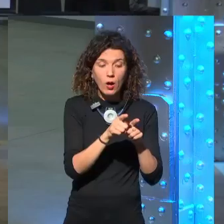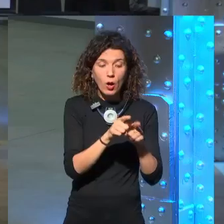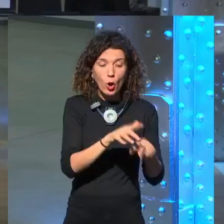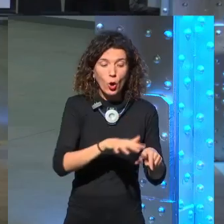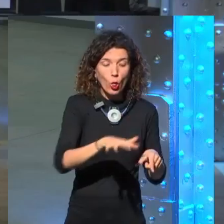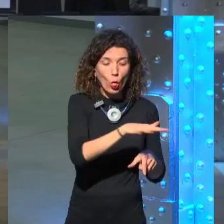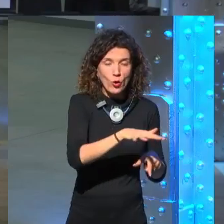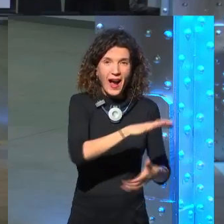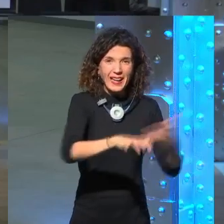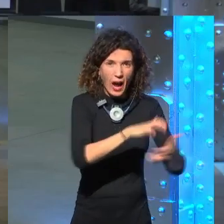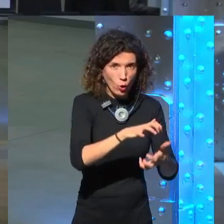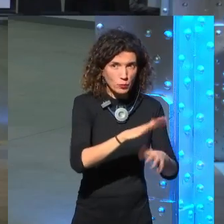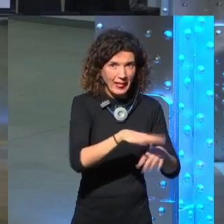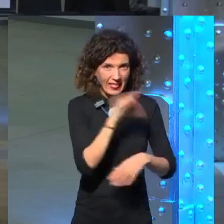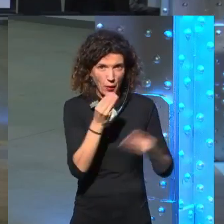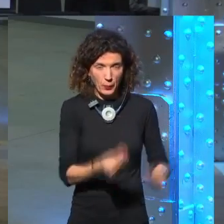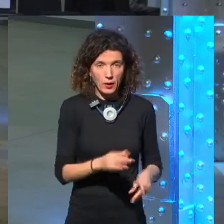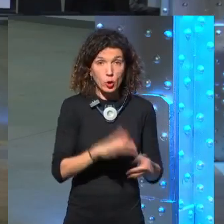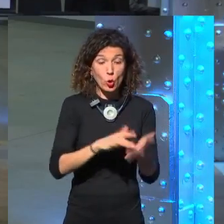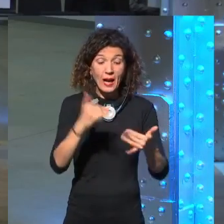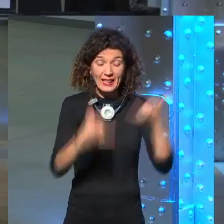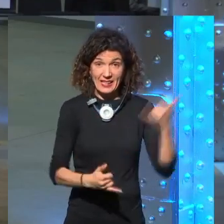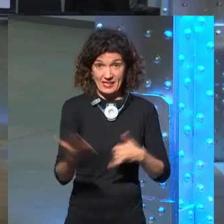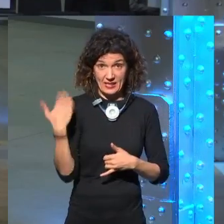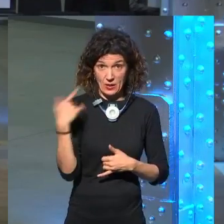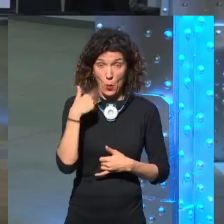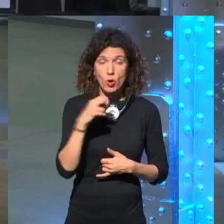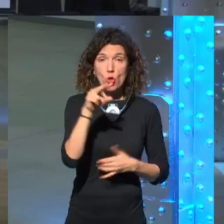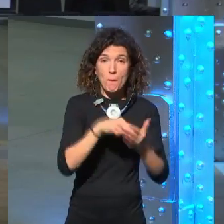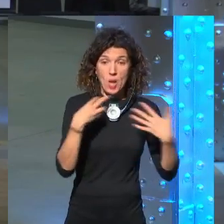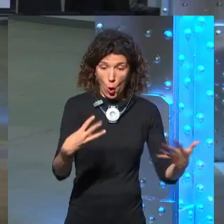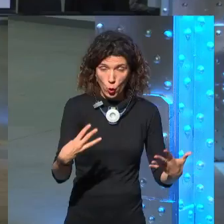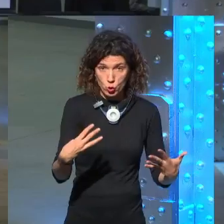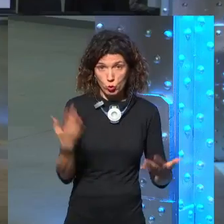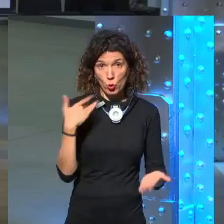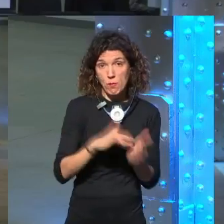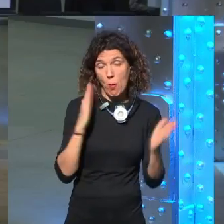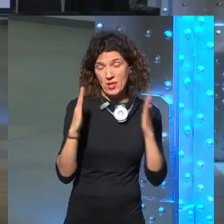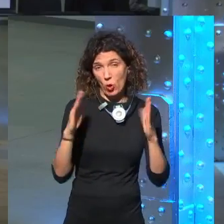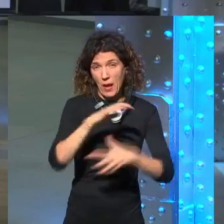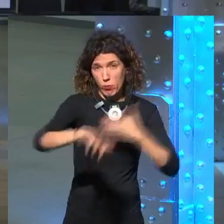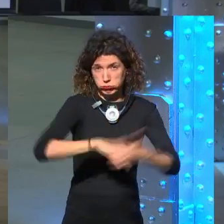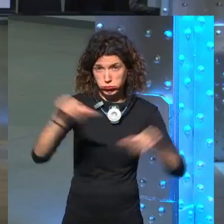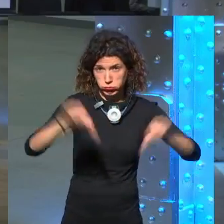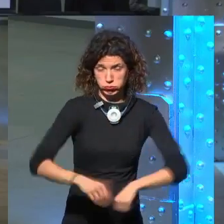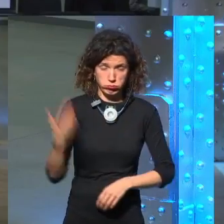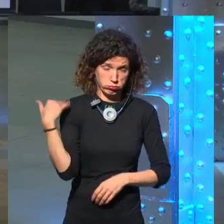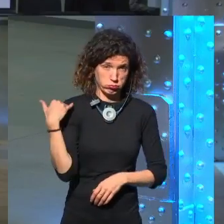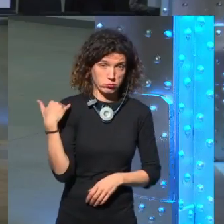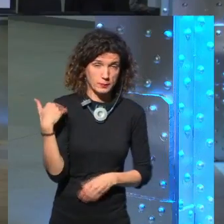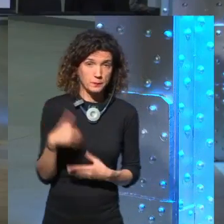banking crisis in 2008. And he's working in the House of Lords with